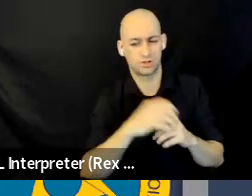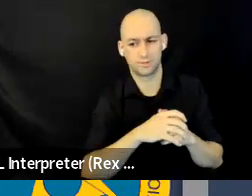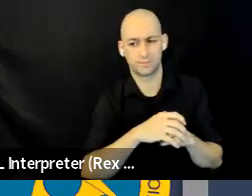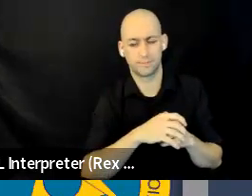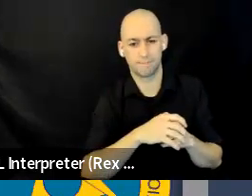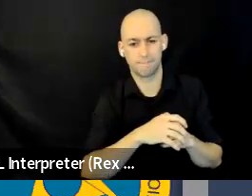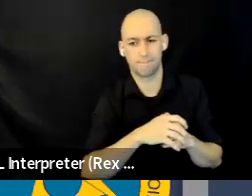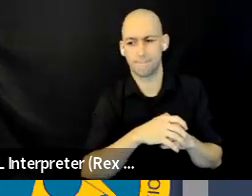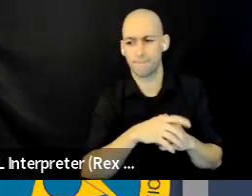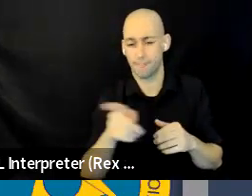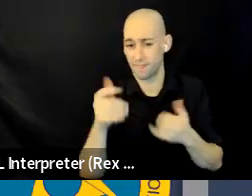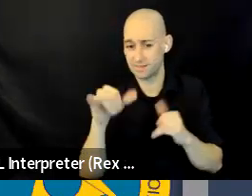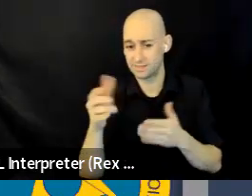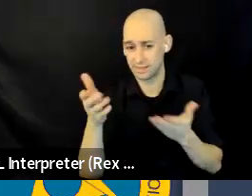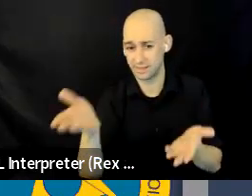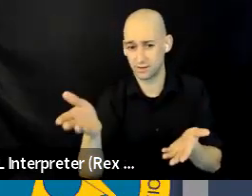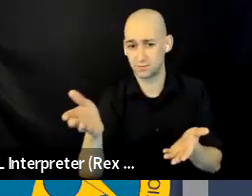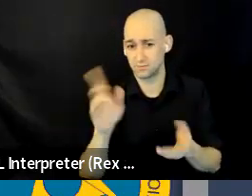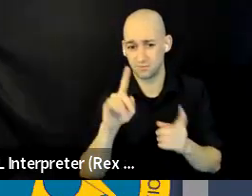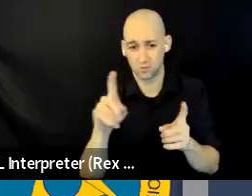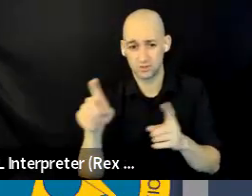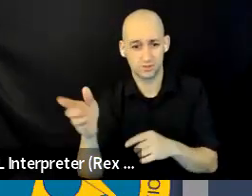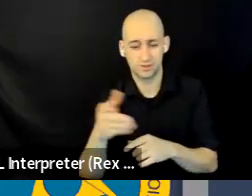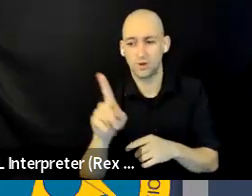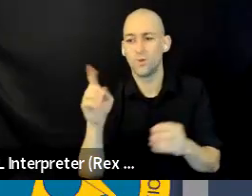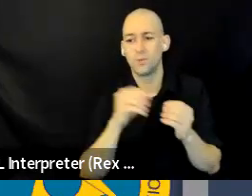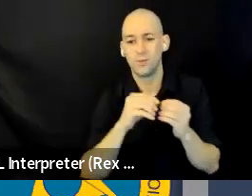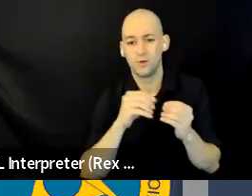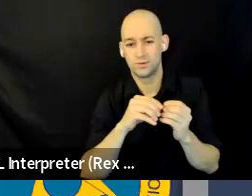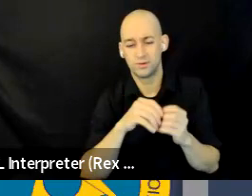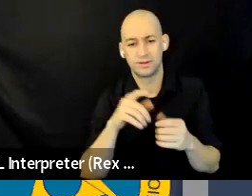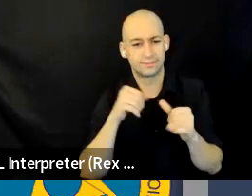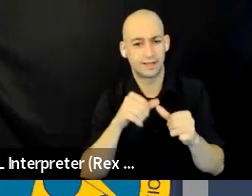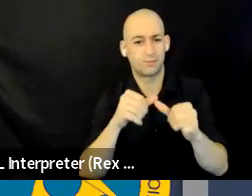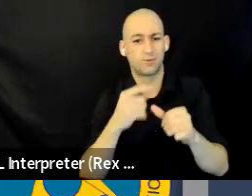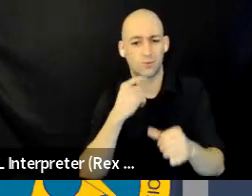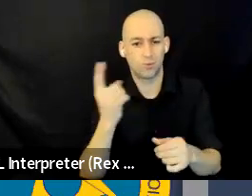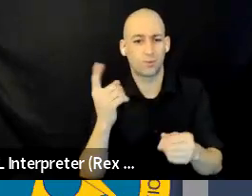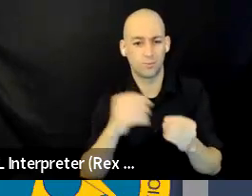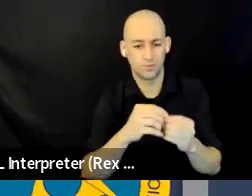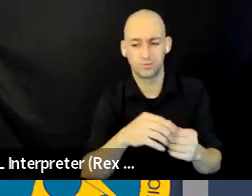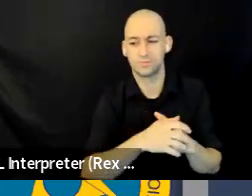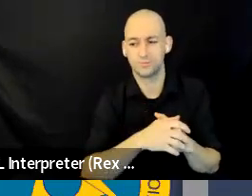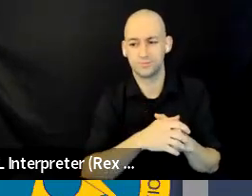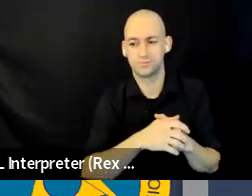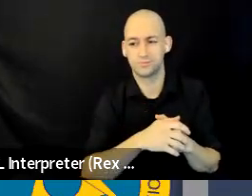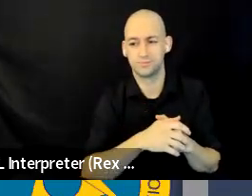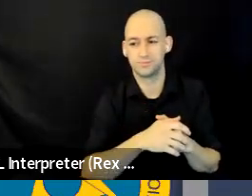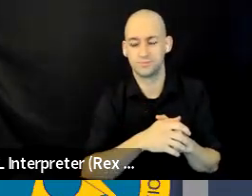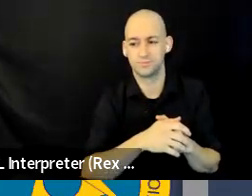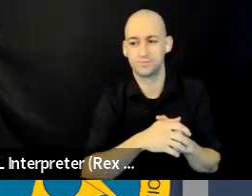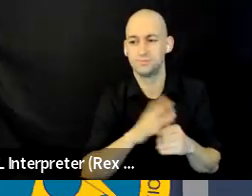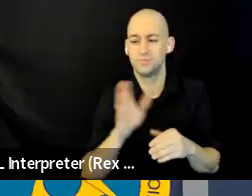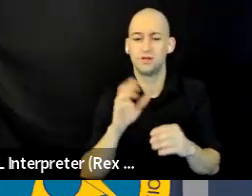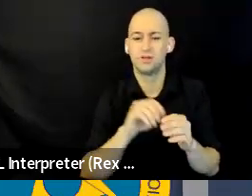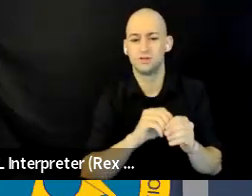While he's still here, any other questions? Yes, one more. I keep saying one more, but This might be out of the scope of your research,